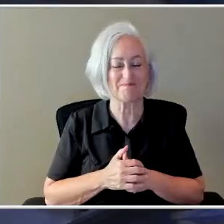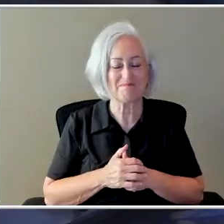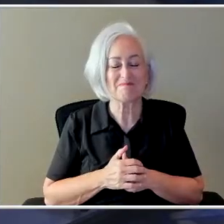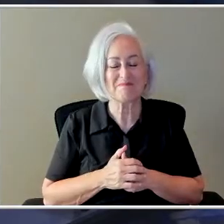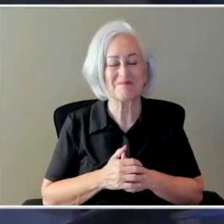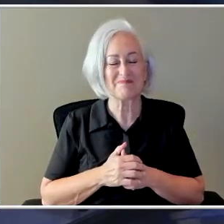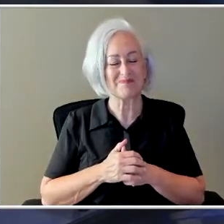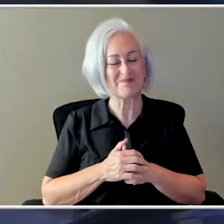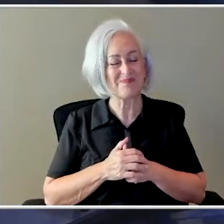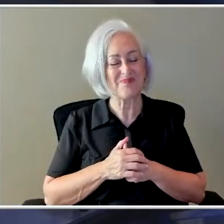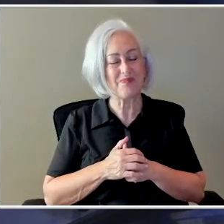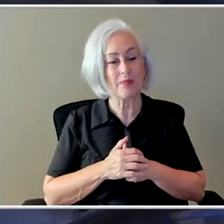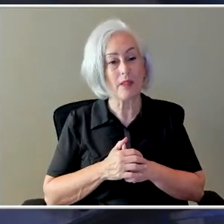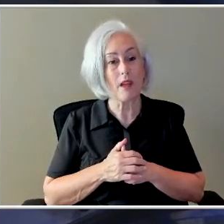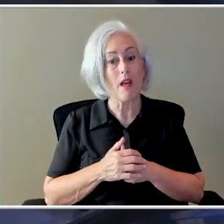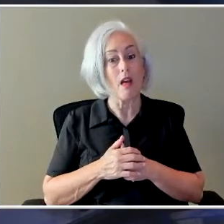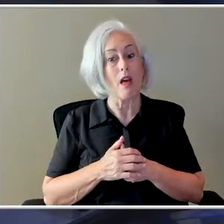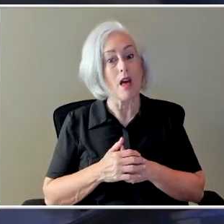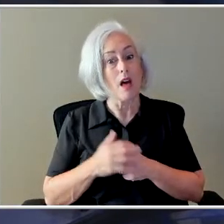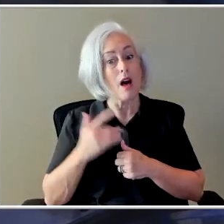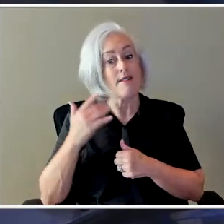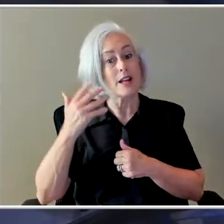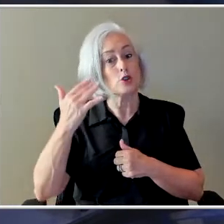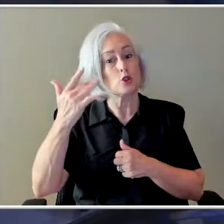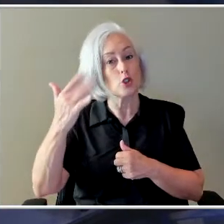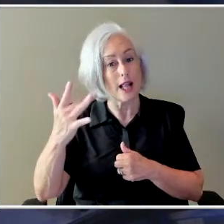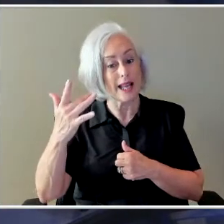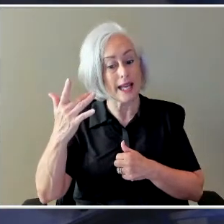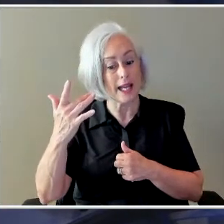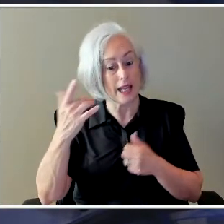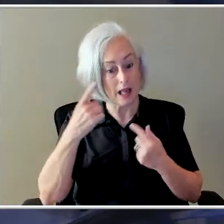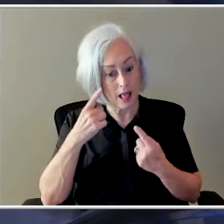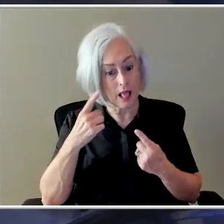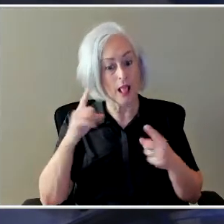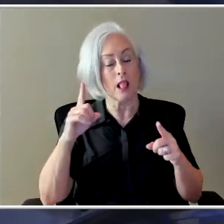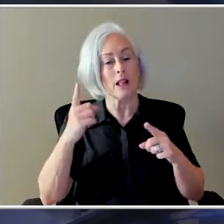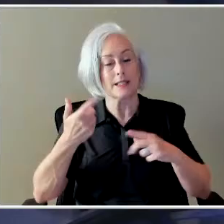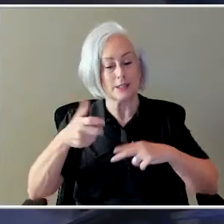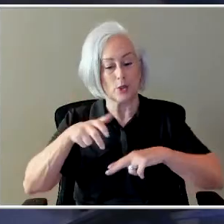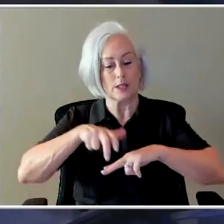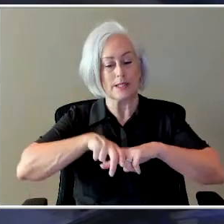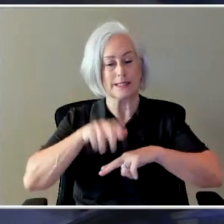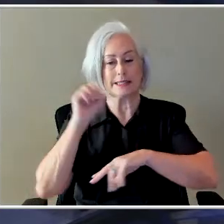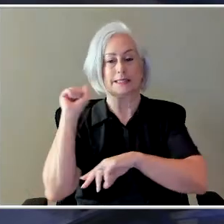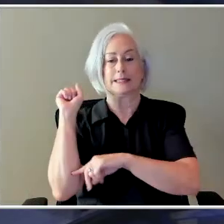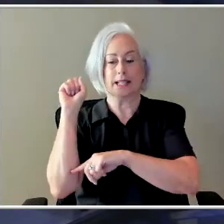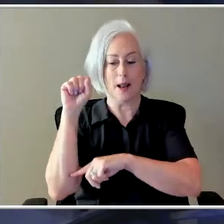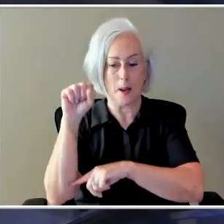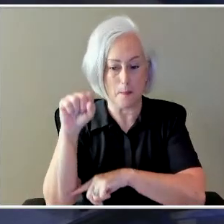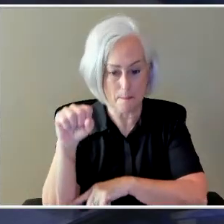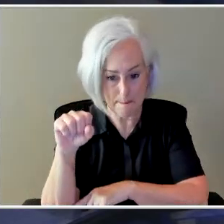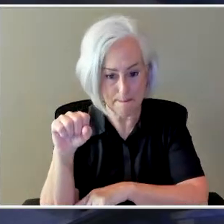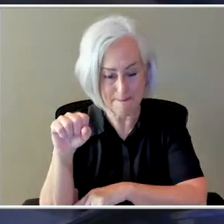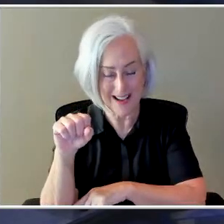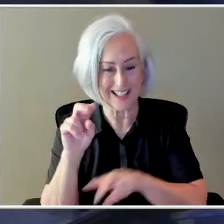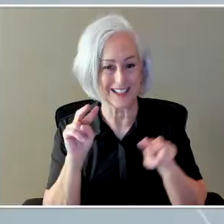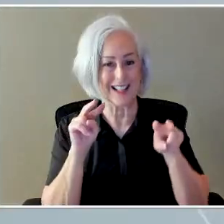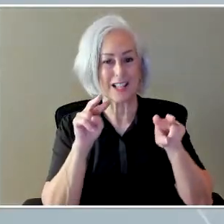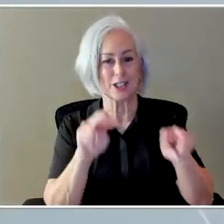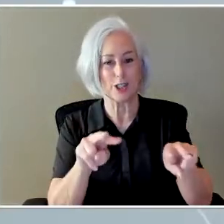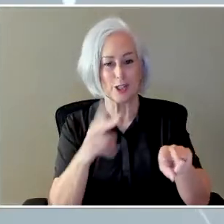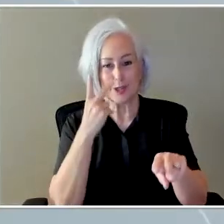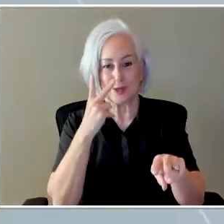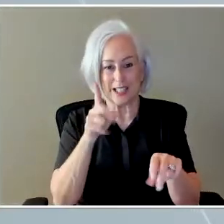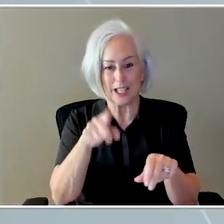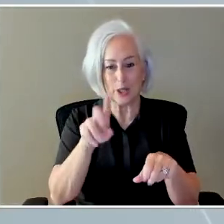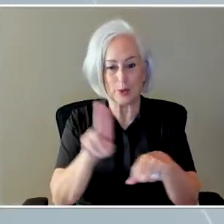eventually recovered enough to where you could sit up. That was a big moment. Let's look at one of the first moments that you got to use your legs. Do